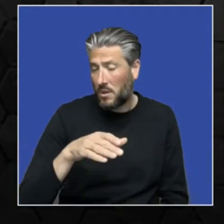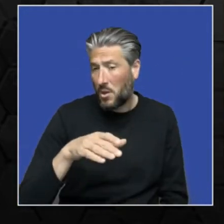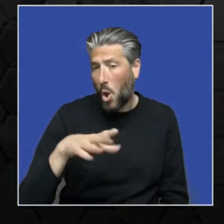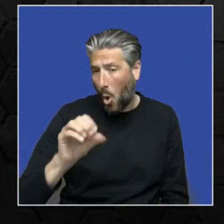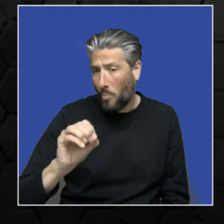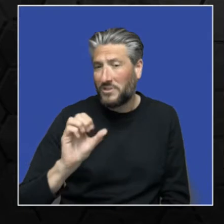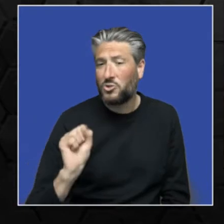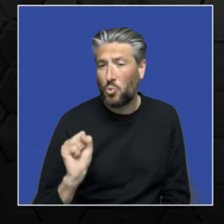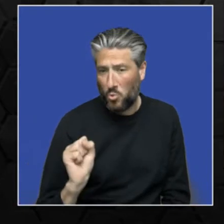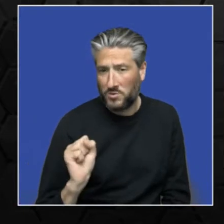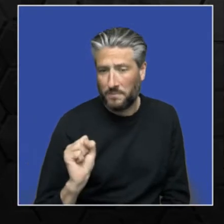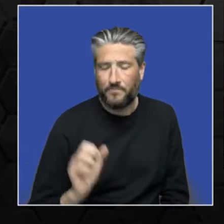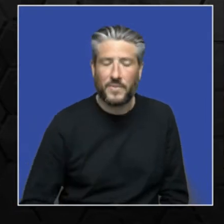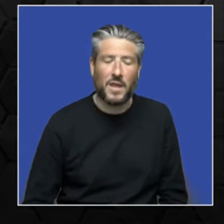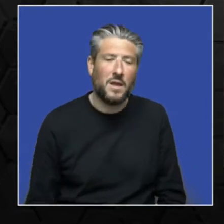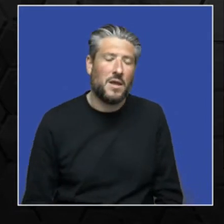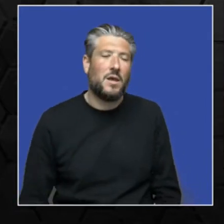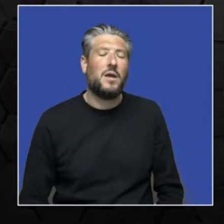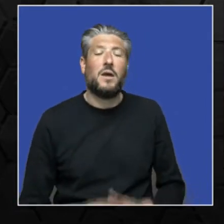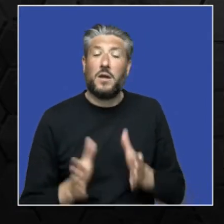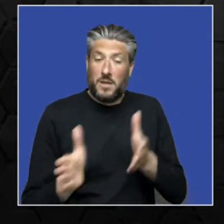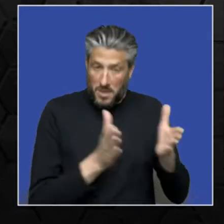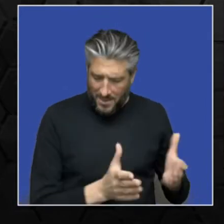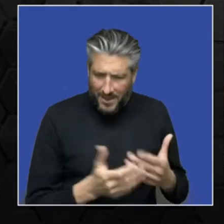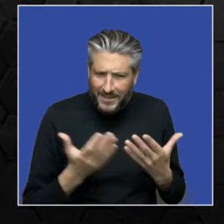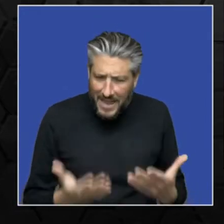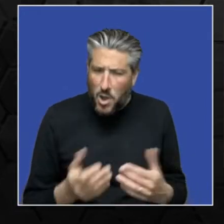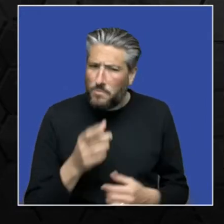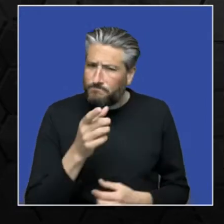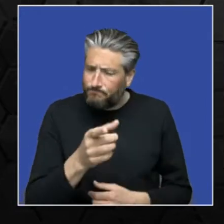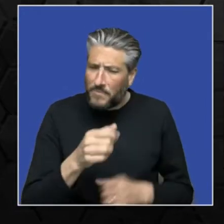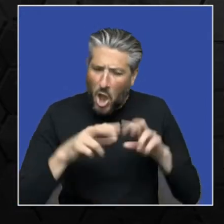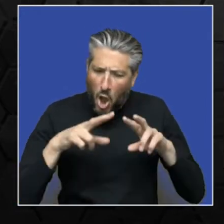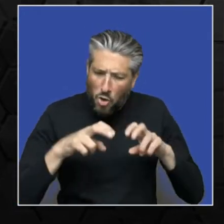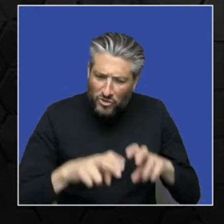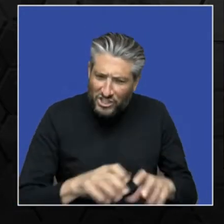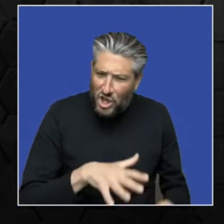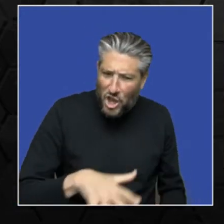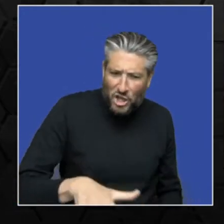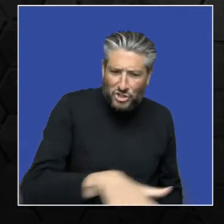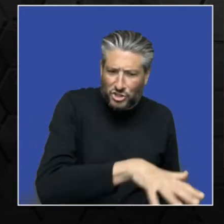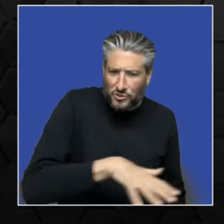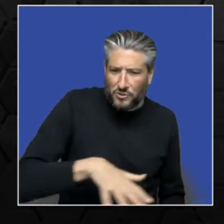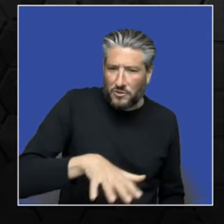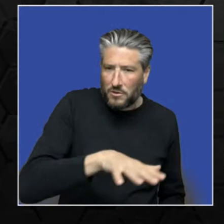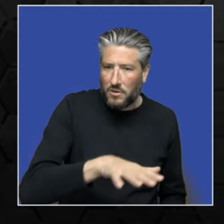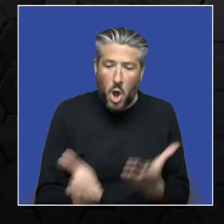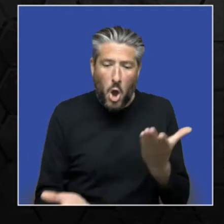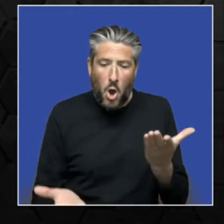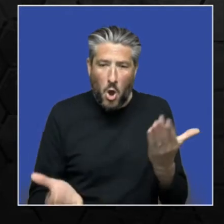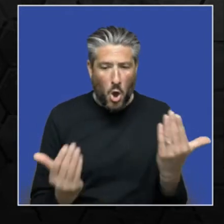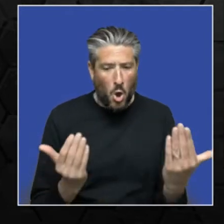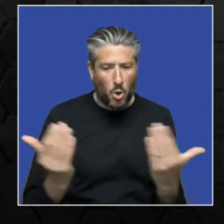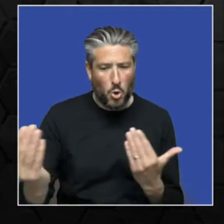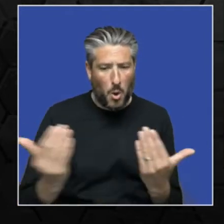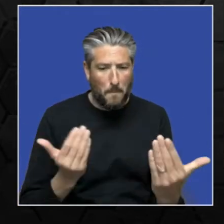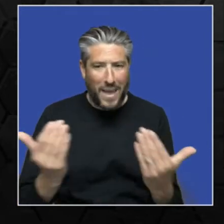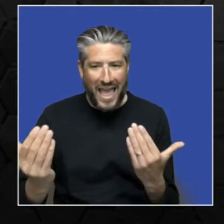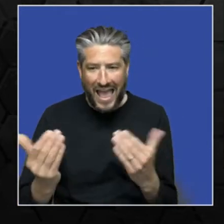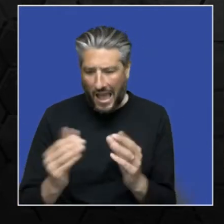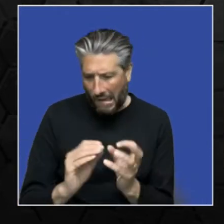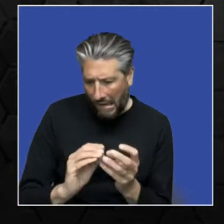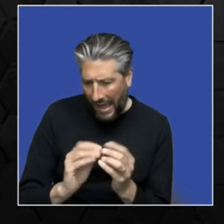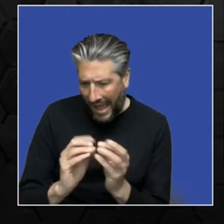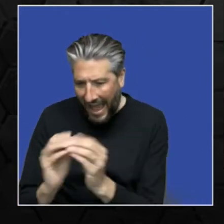about how is the field of research different from that of engineering. So let me ask this question to Ananya, who is